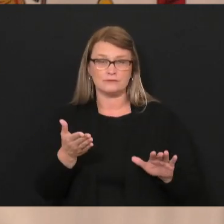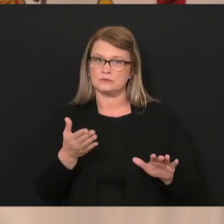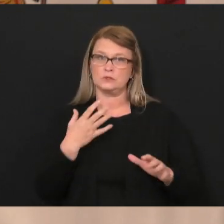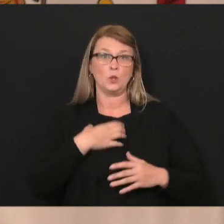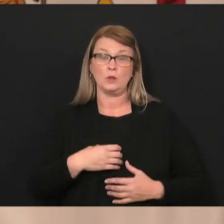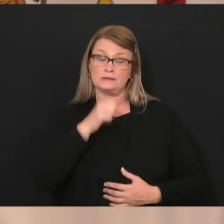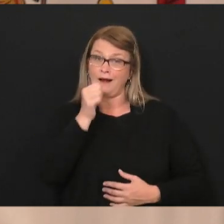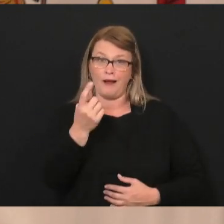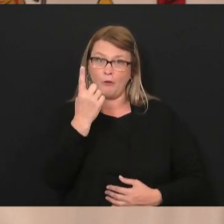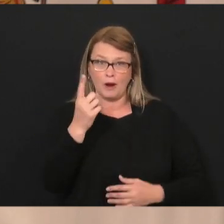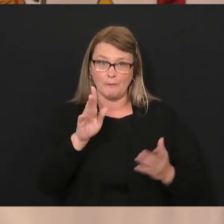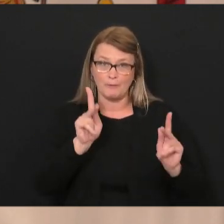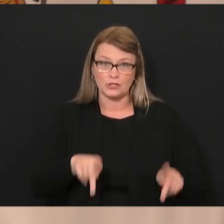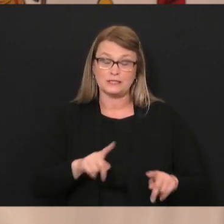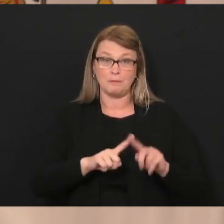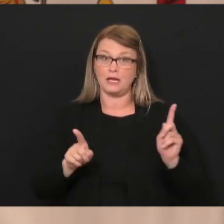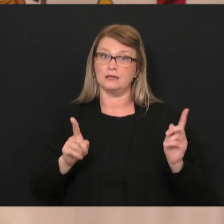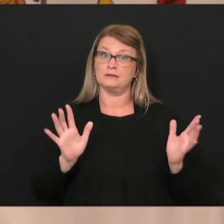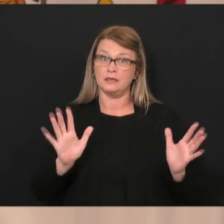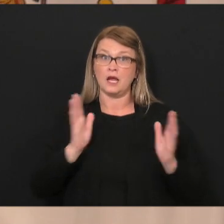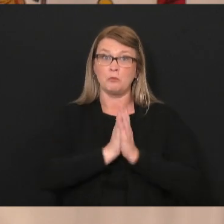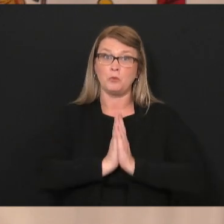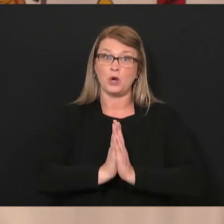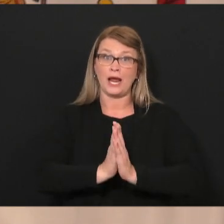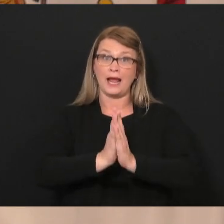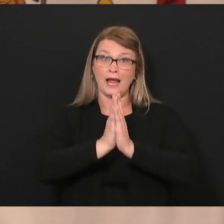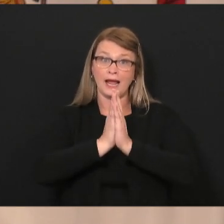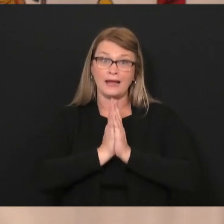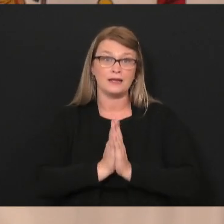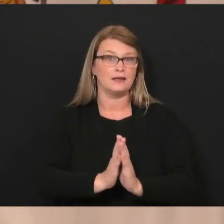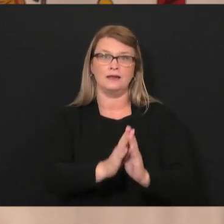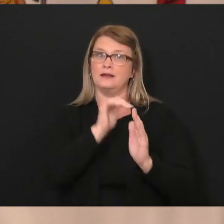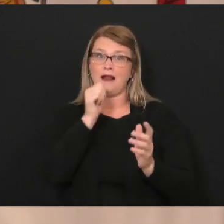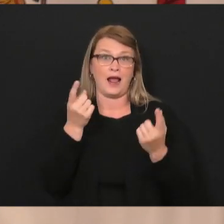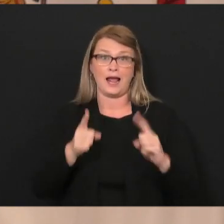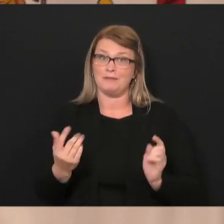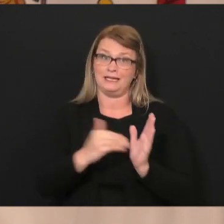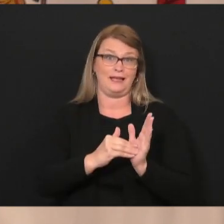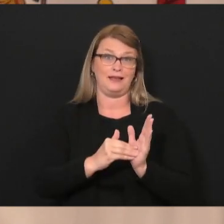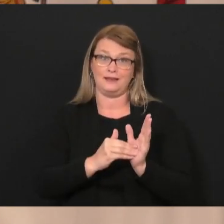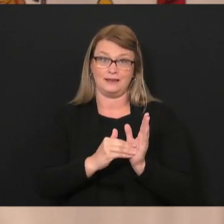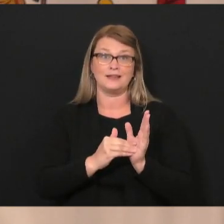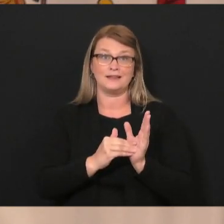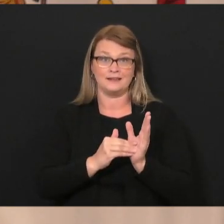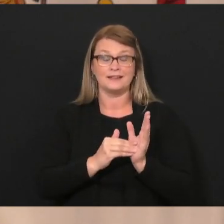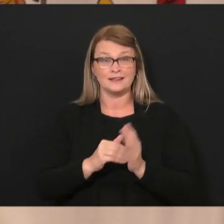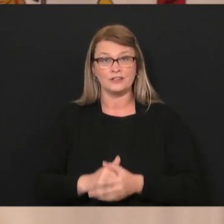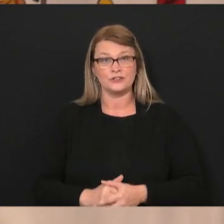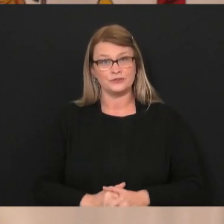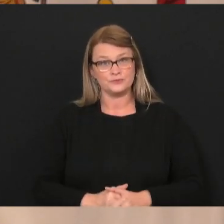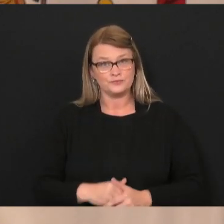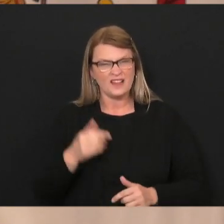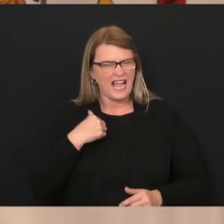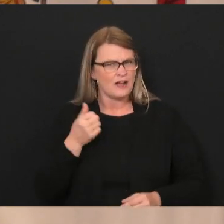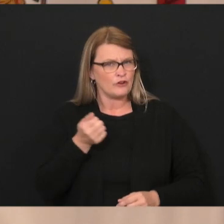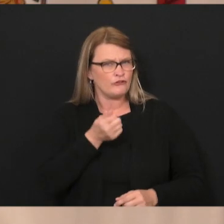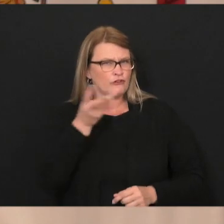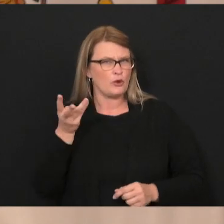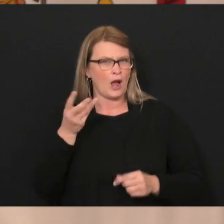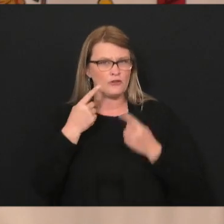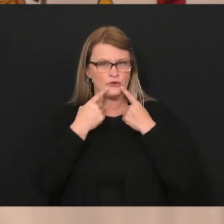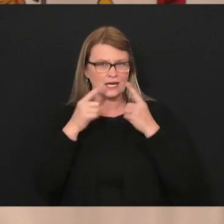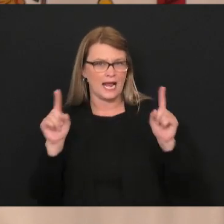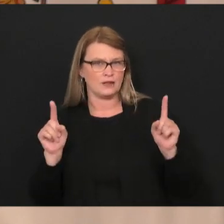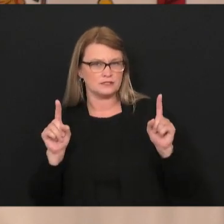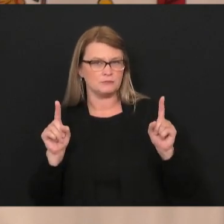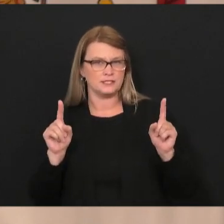many. And let's pray in every way, shape, form, or fashion that we won't lose another. Now, I've got a couple other announcements that I'll do